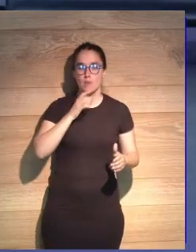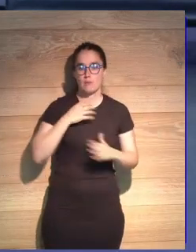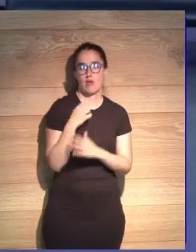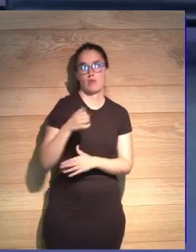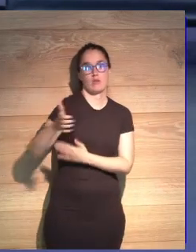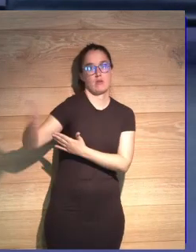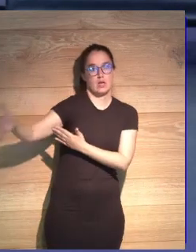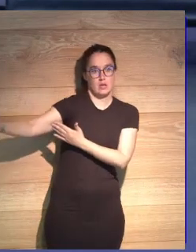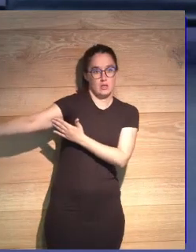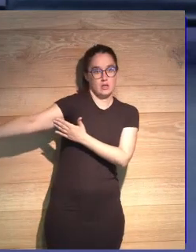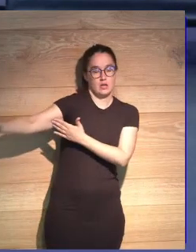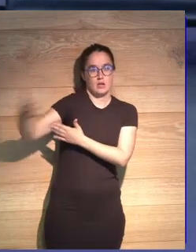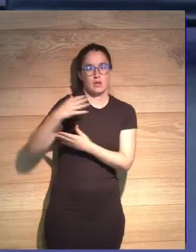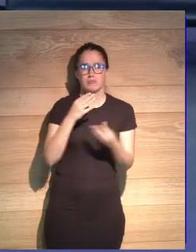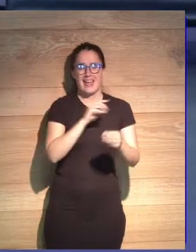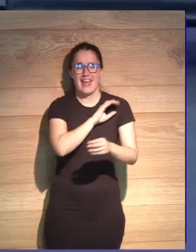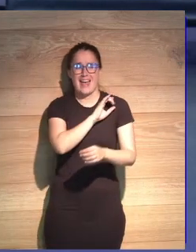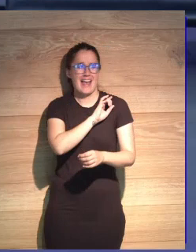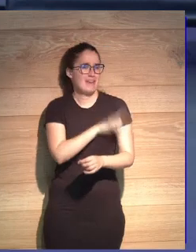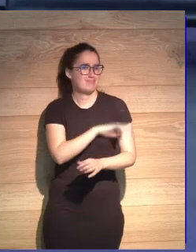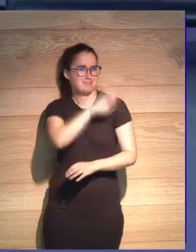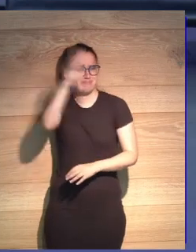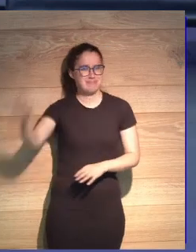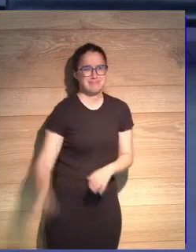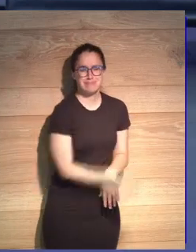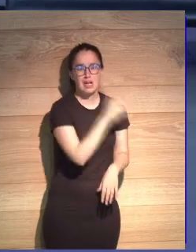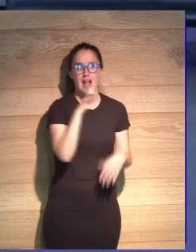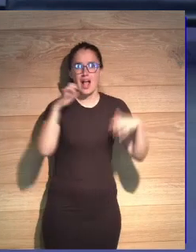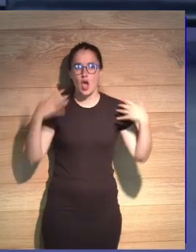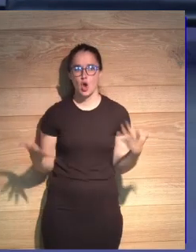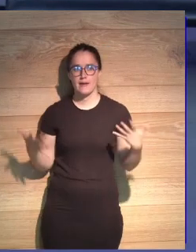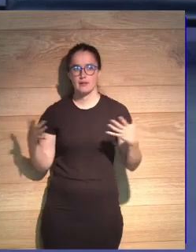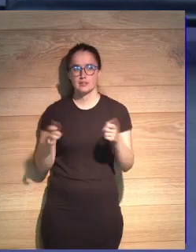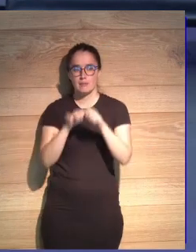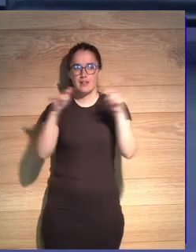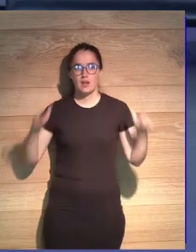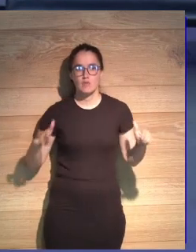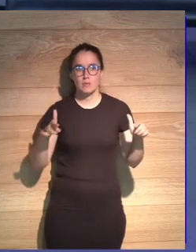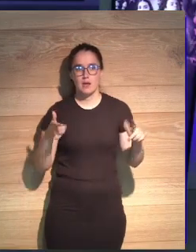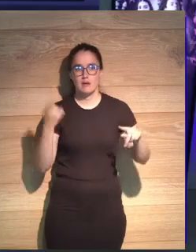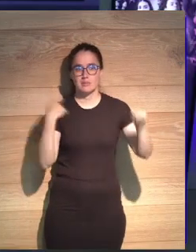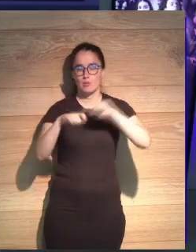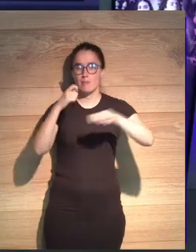controlling balance, reaching out with the arms. There are different exercises. This platform,